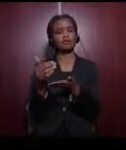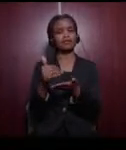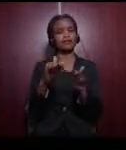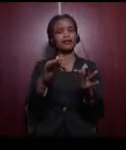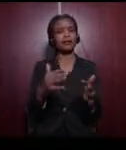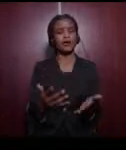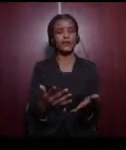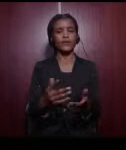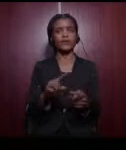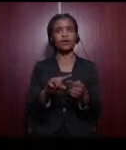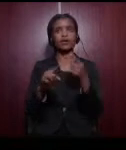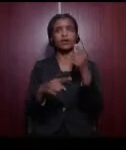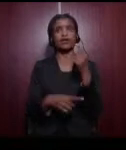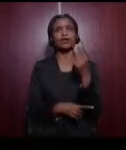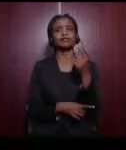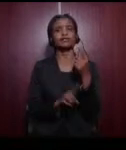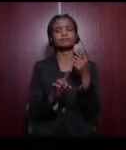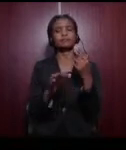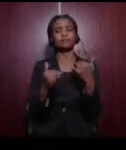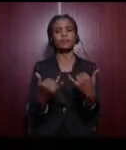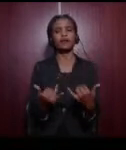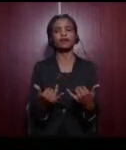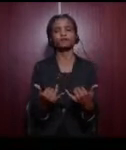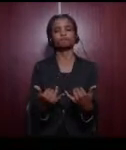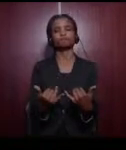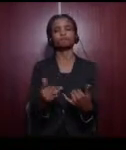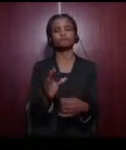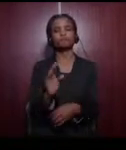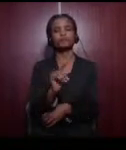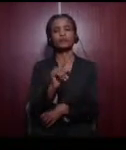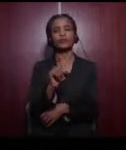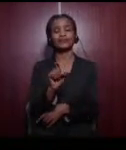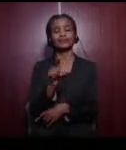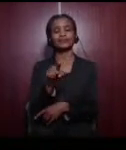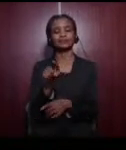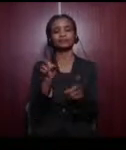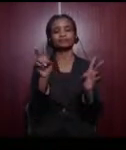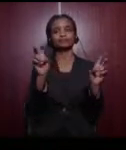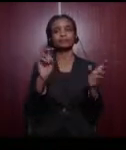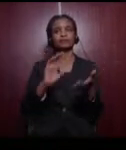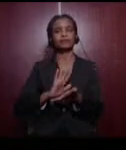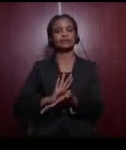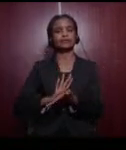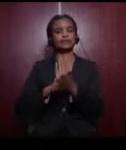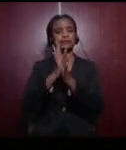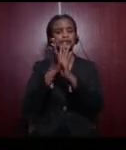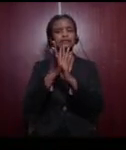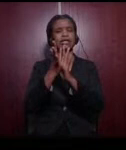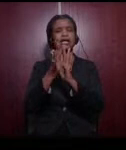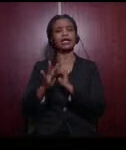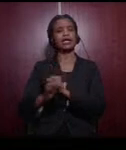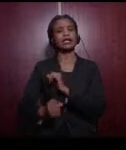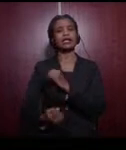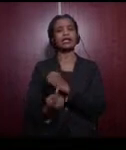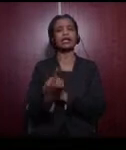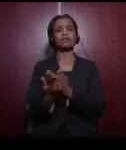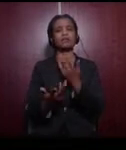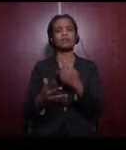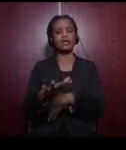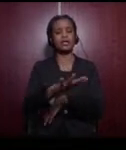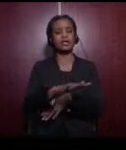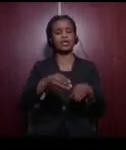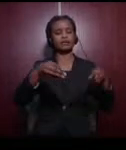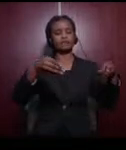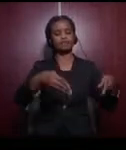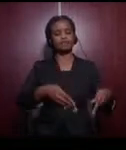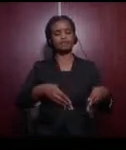lastly, ngizovala ngale disaster yamatuna. From where we coming, last year in